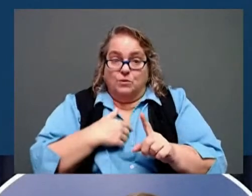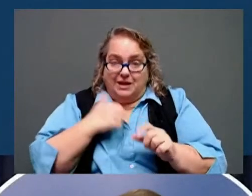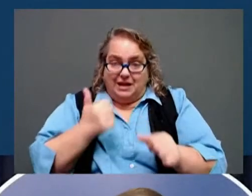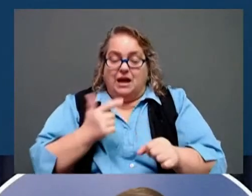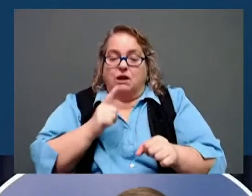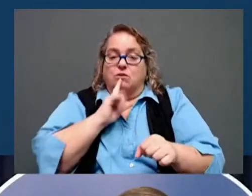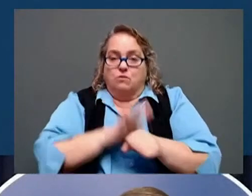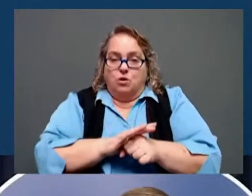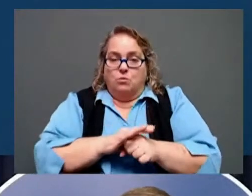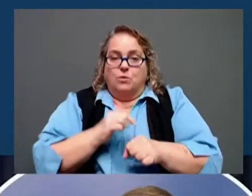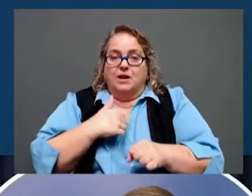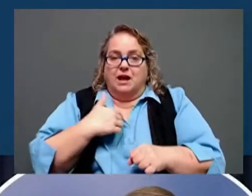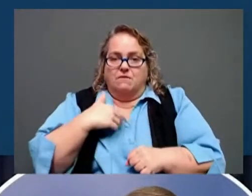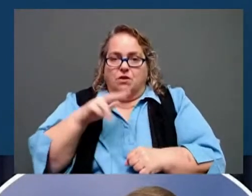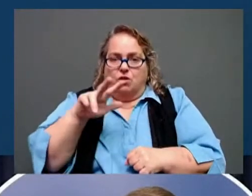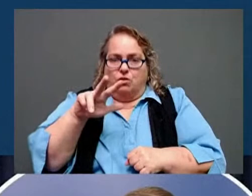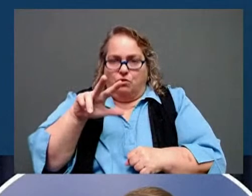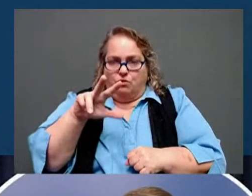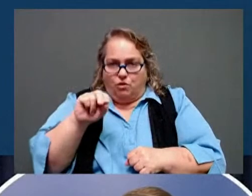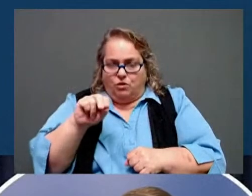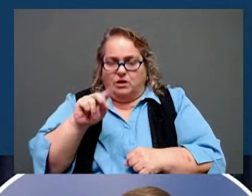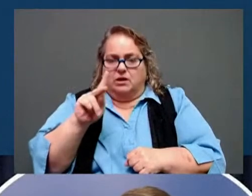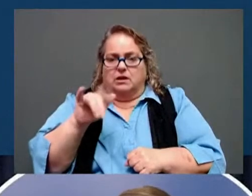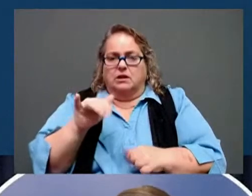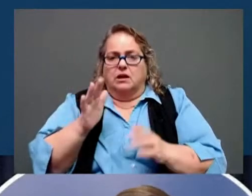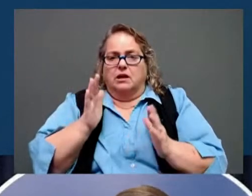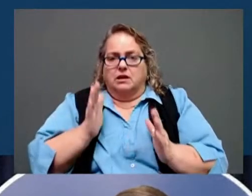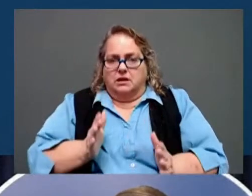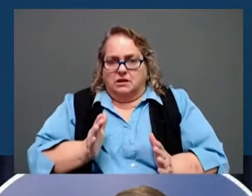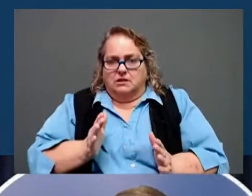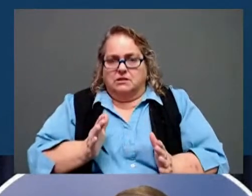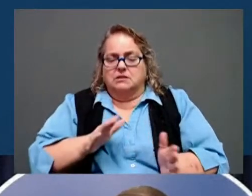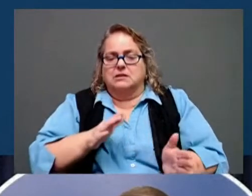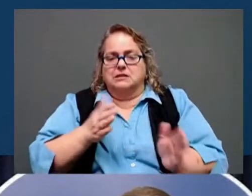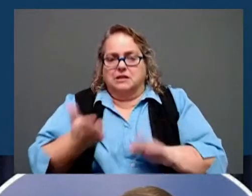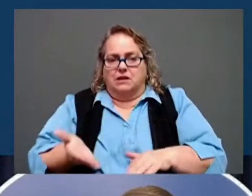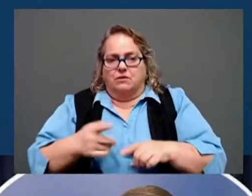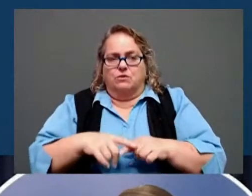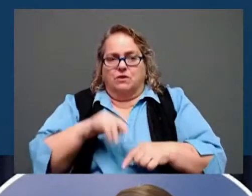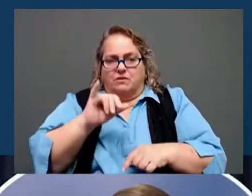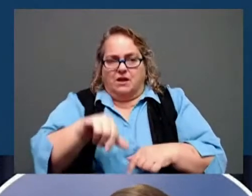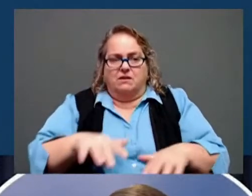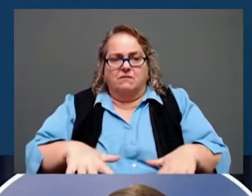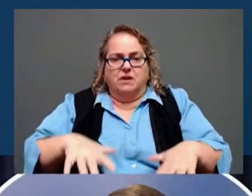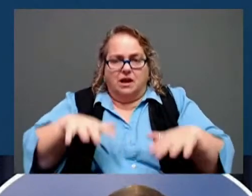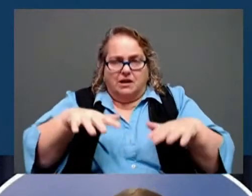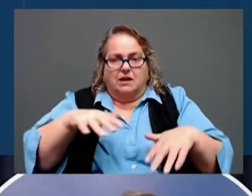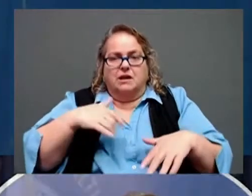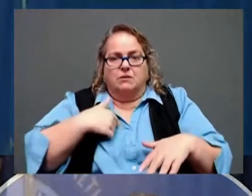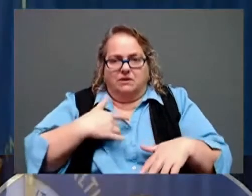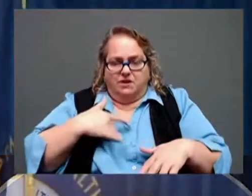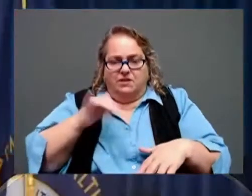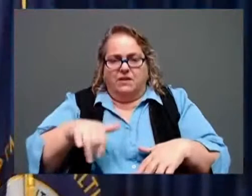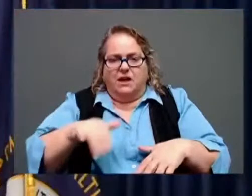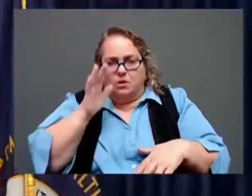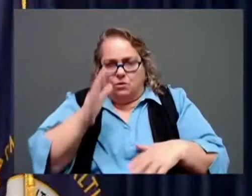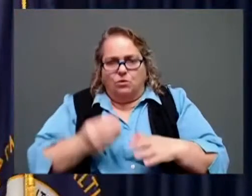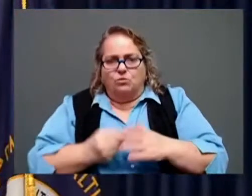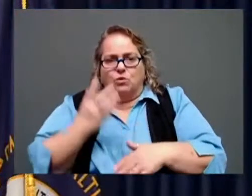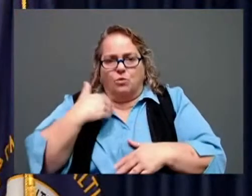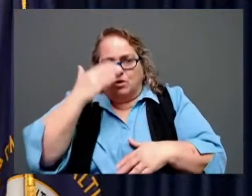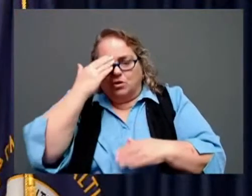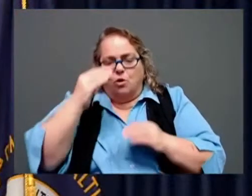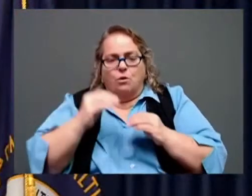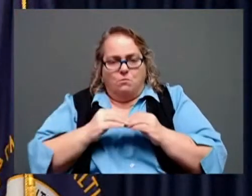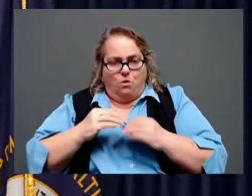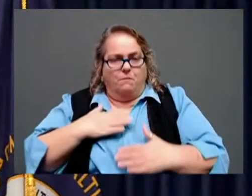lost 30 Kentuckians to this flooding, and that's going to grow. We know about additional bodies beyond